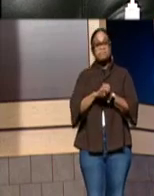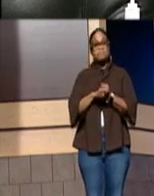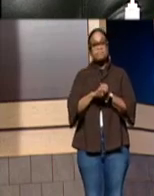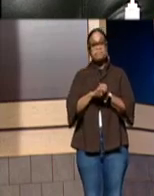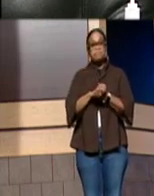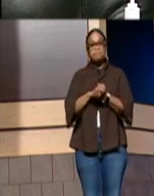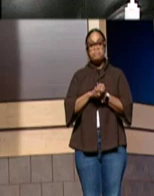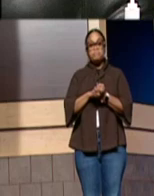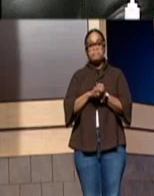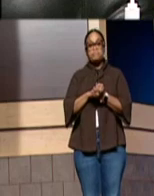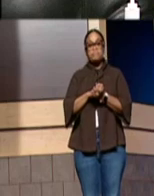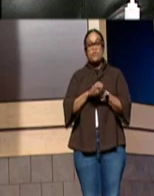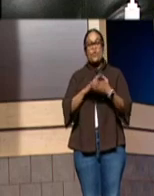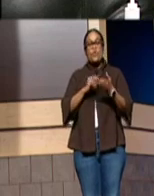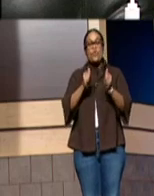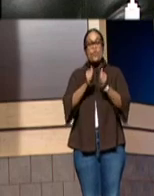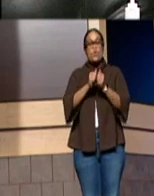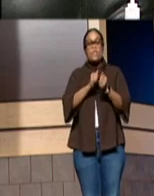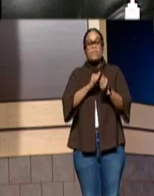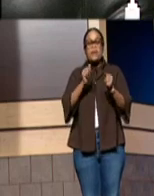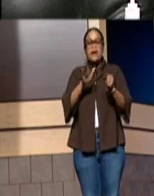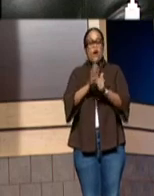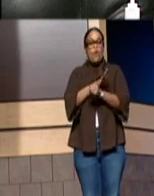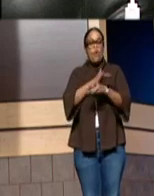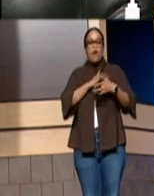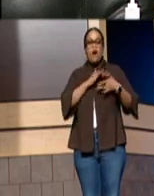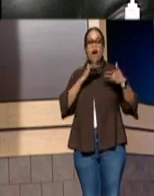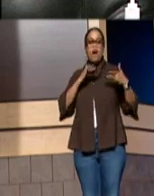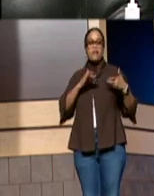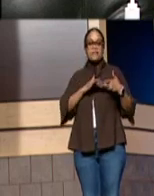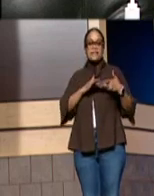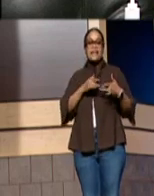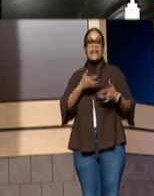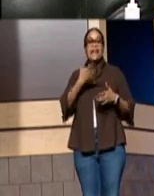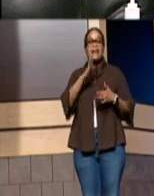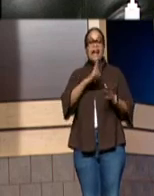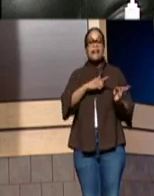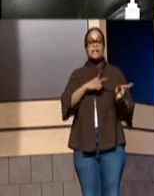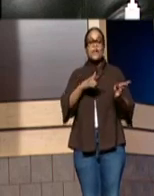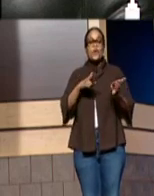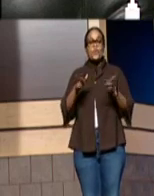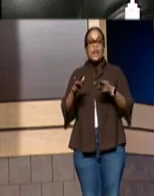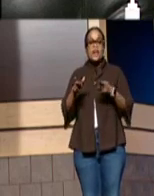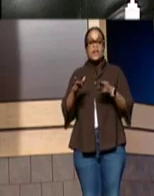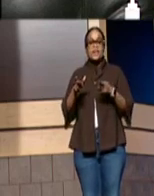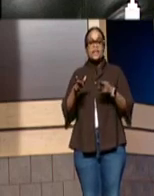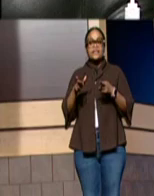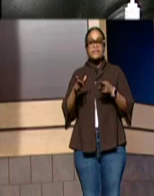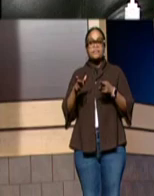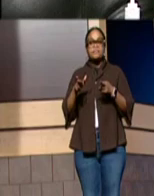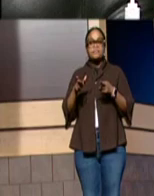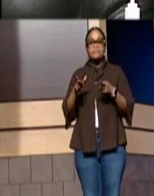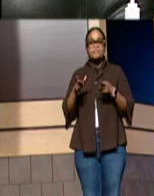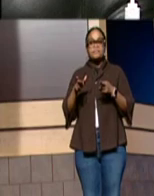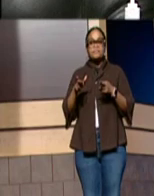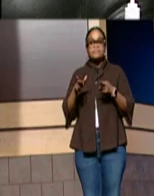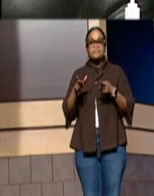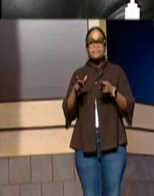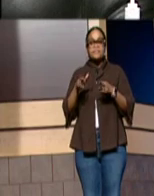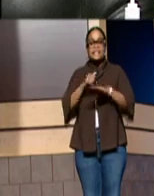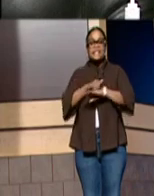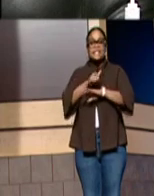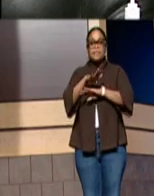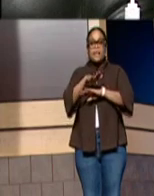I believe with all of my heart that God is getting ready to dispatch a Passover